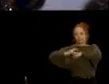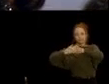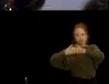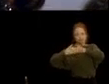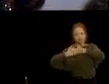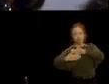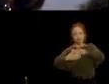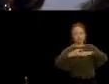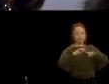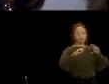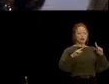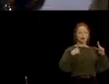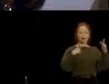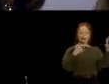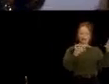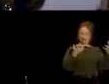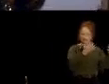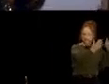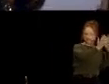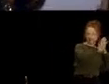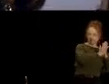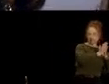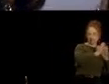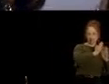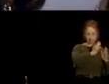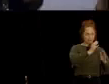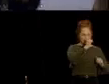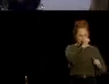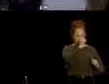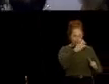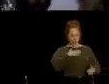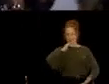ask, because my daughter is 8, and